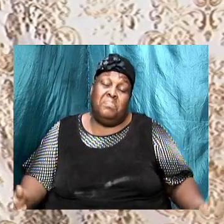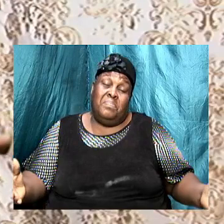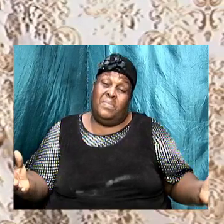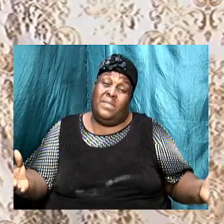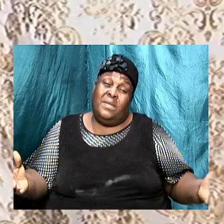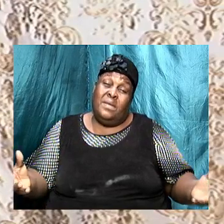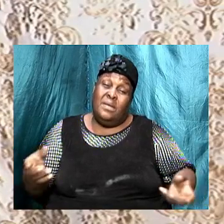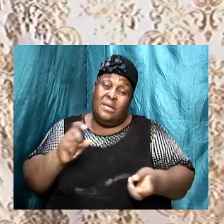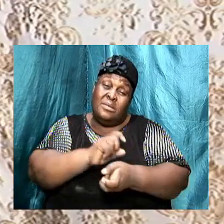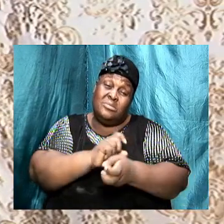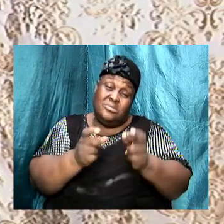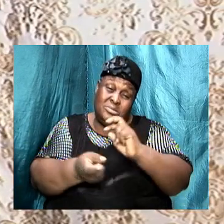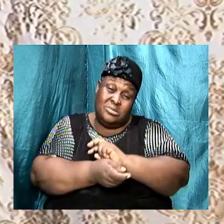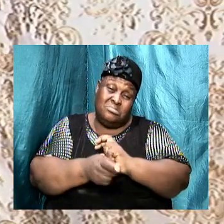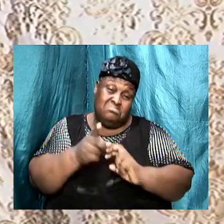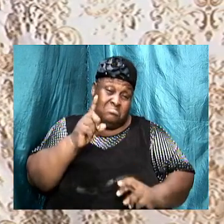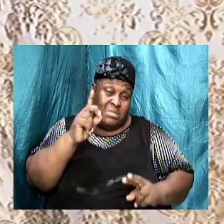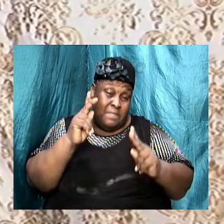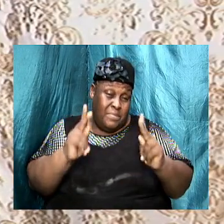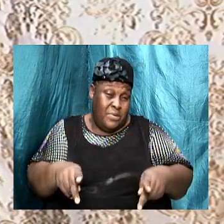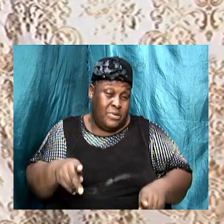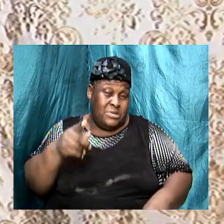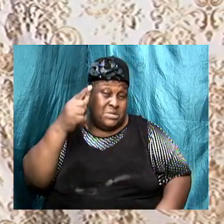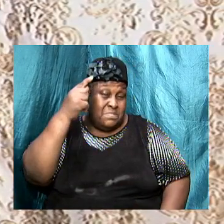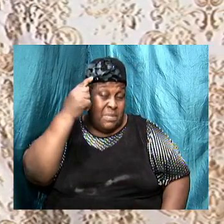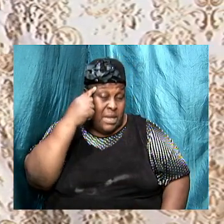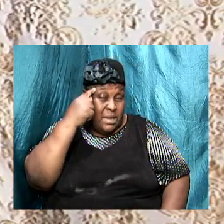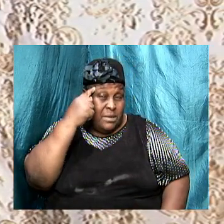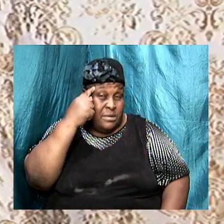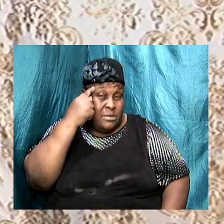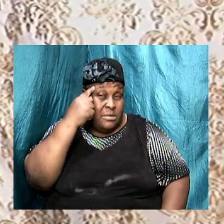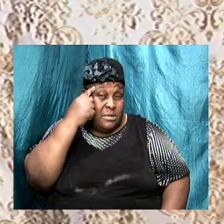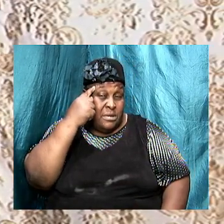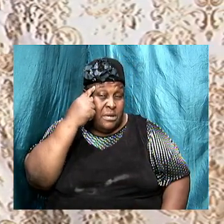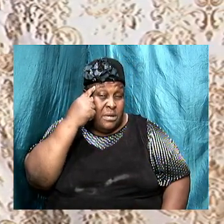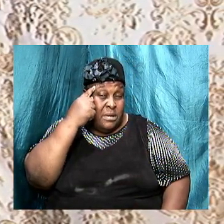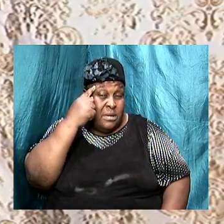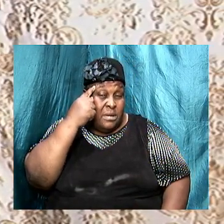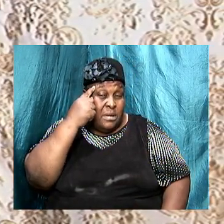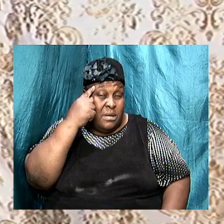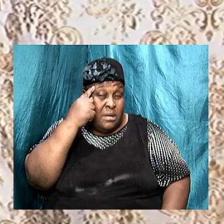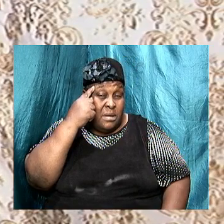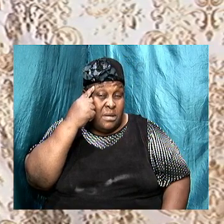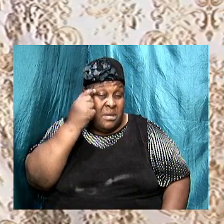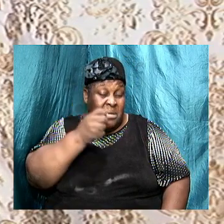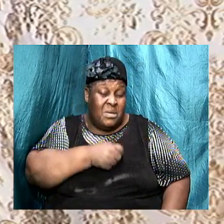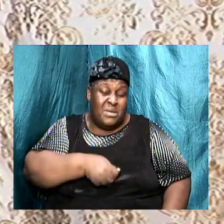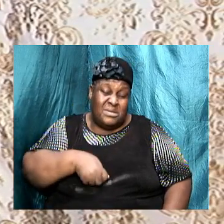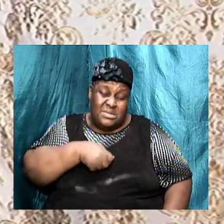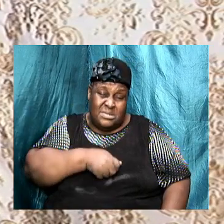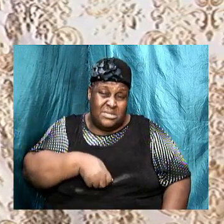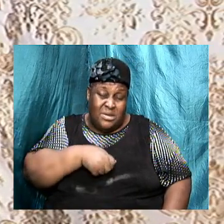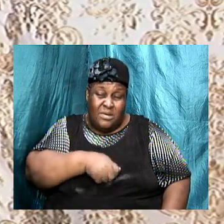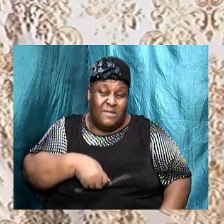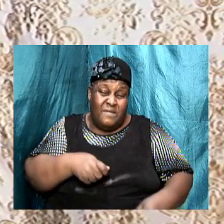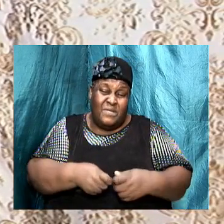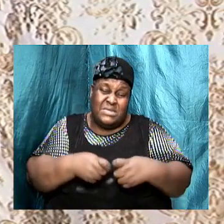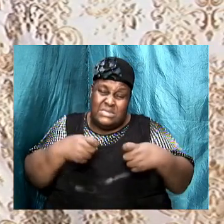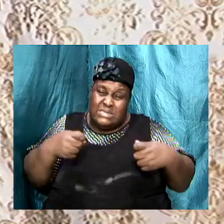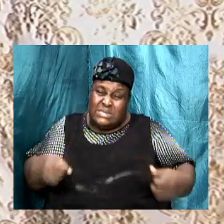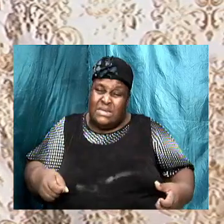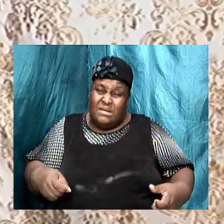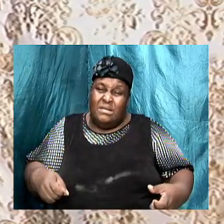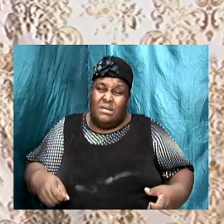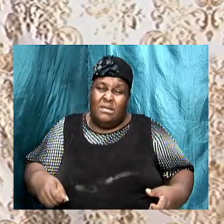It is a change of one's mind. It is both being sorry for sins and an act